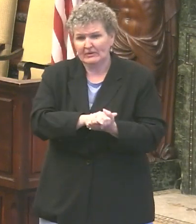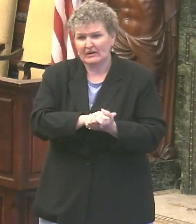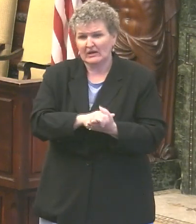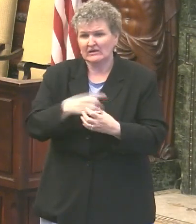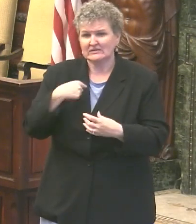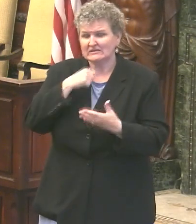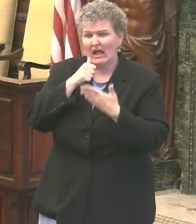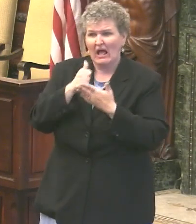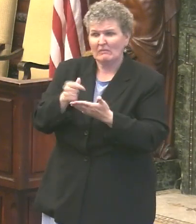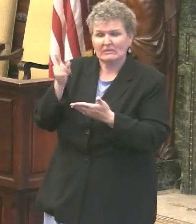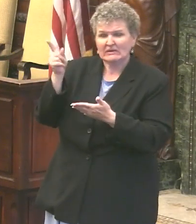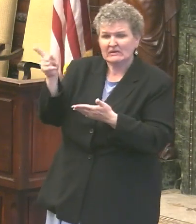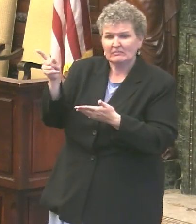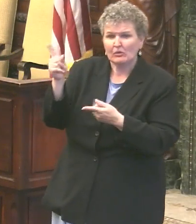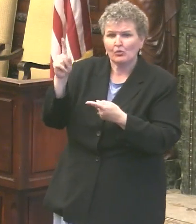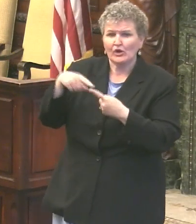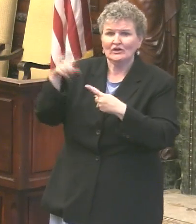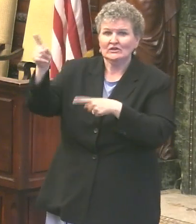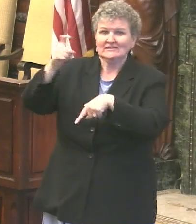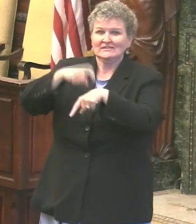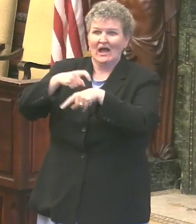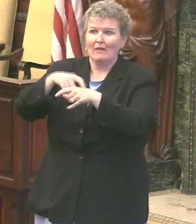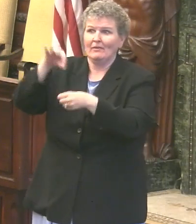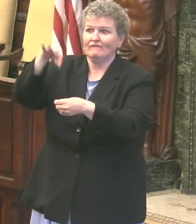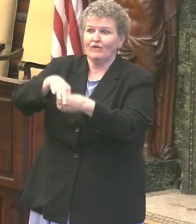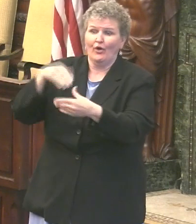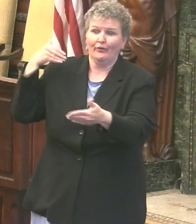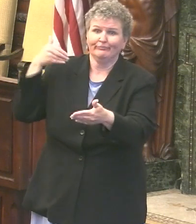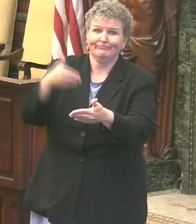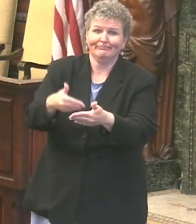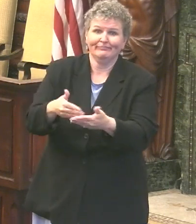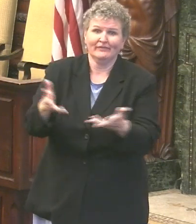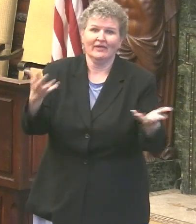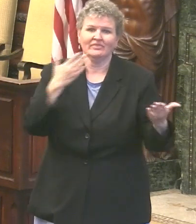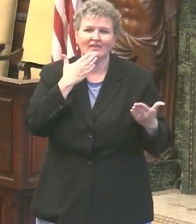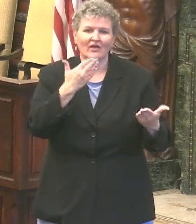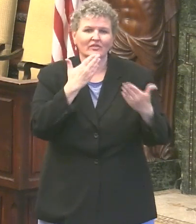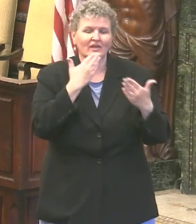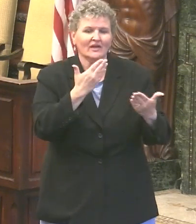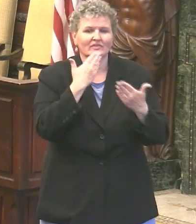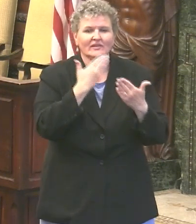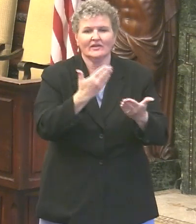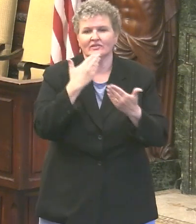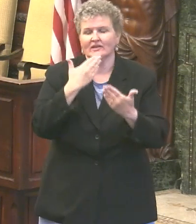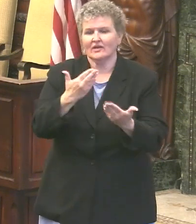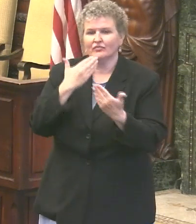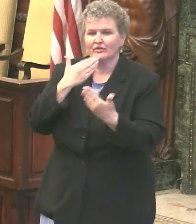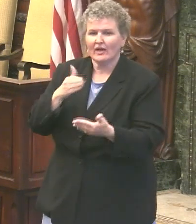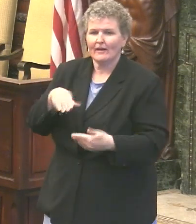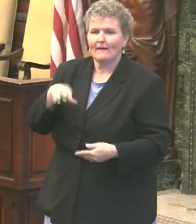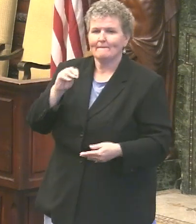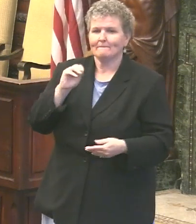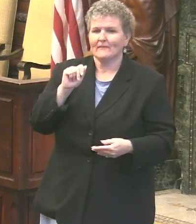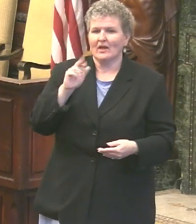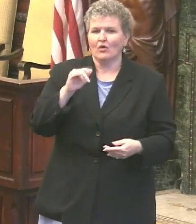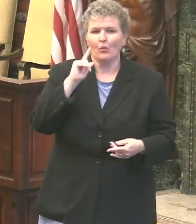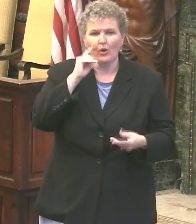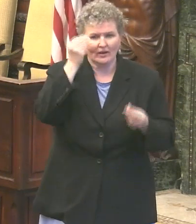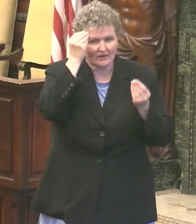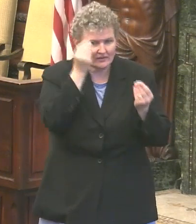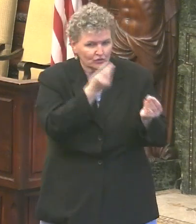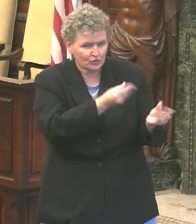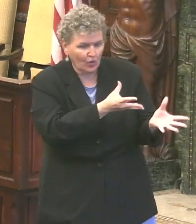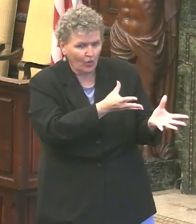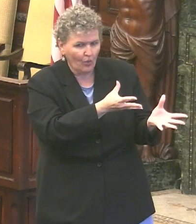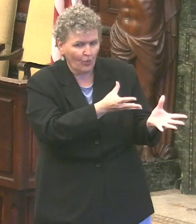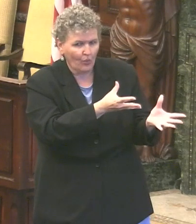end. All right. Thank you so much. Thank you, Manny. And Manny, I'll add, I know that the